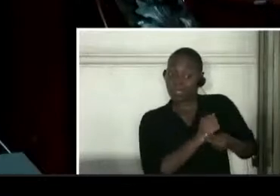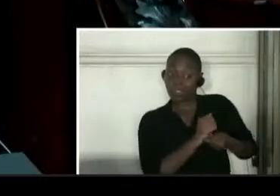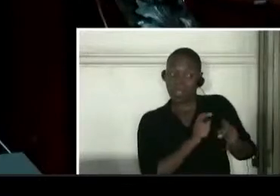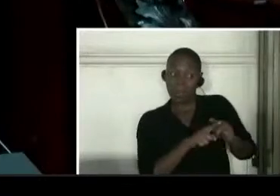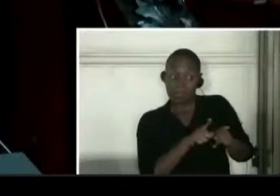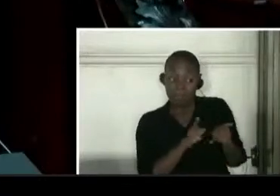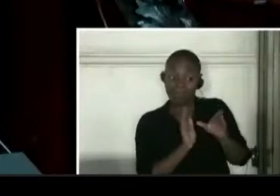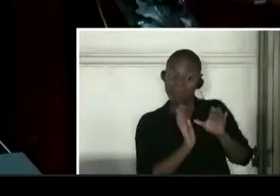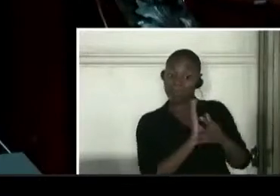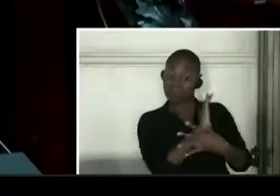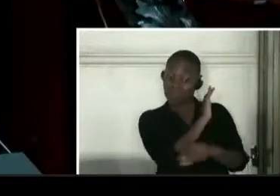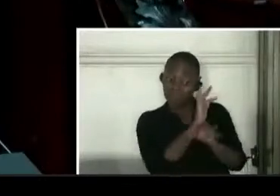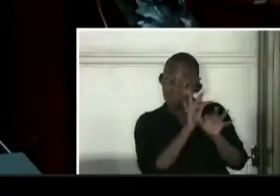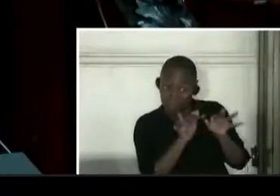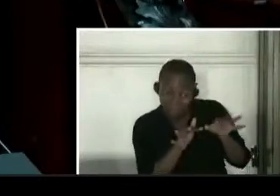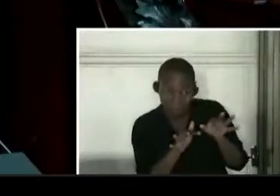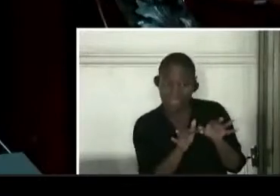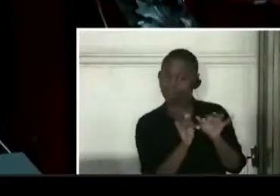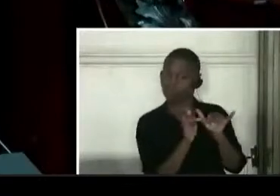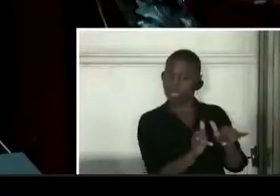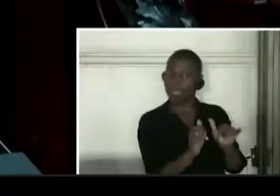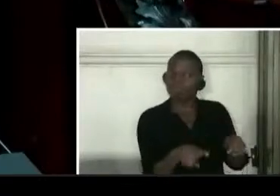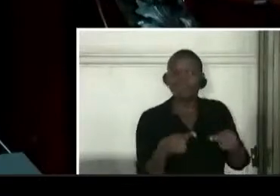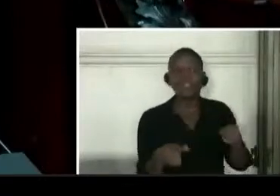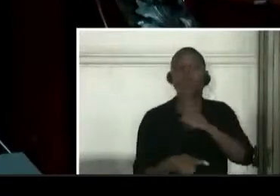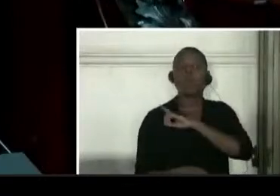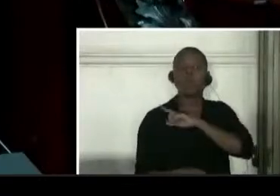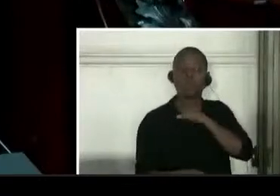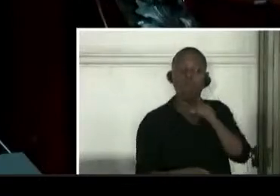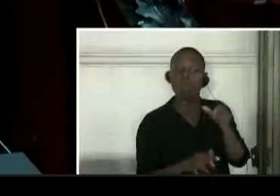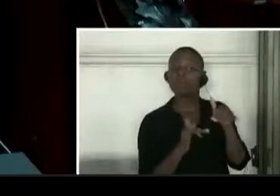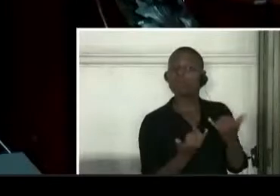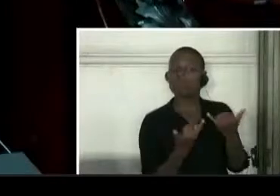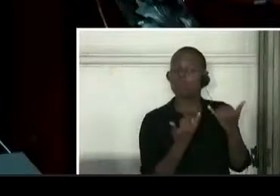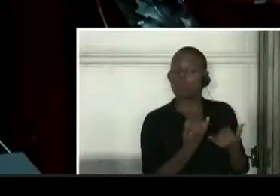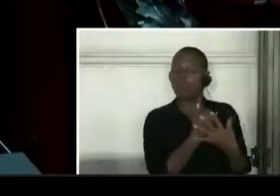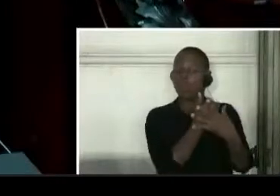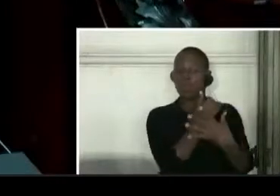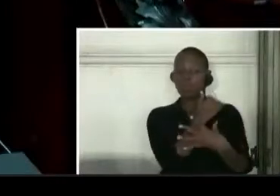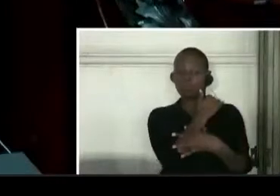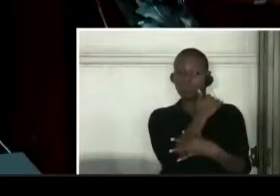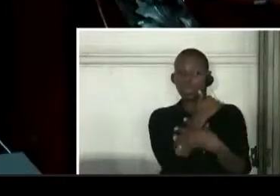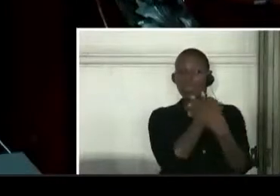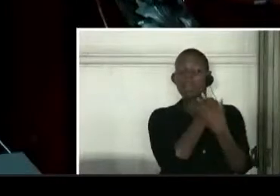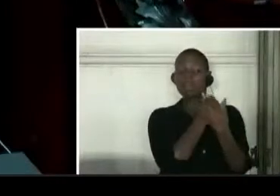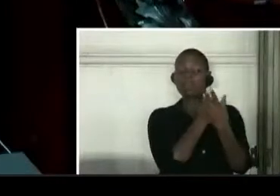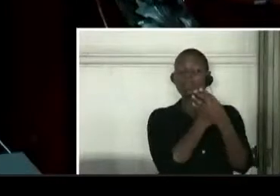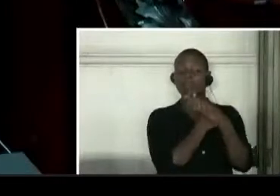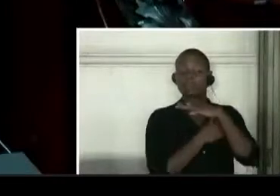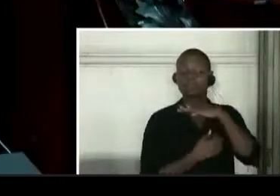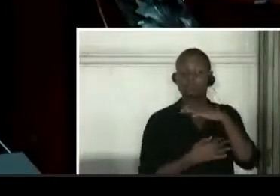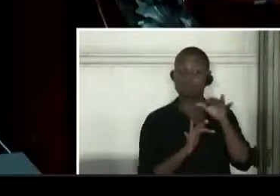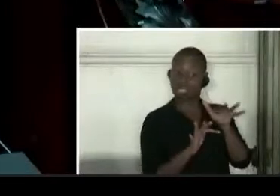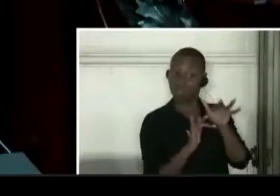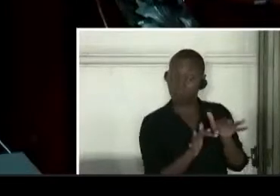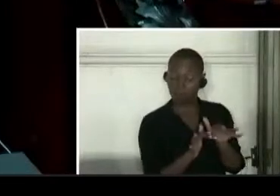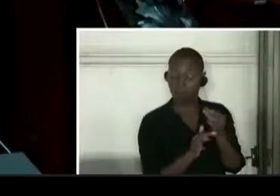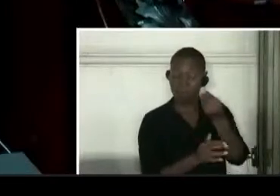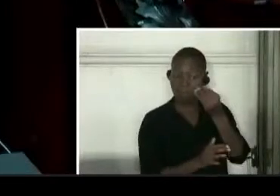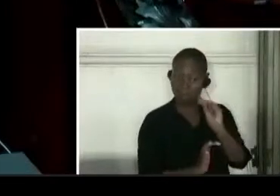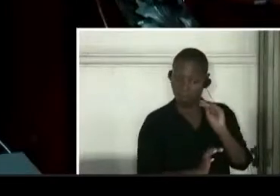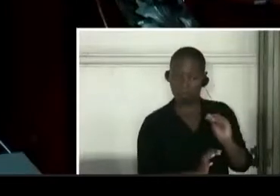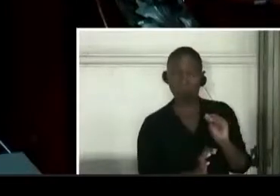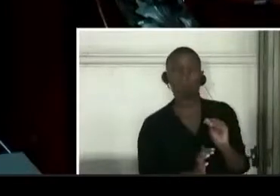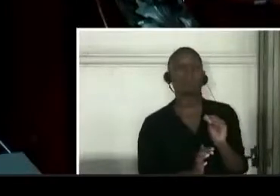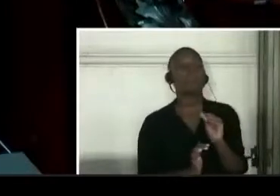the targets regarding this program as it contains in their APP. Honorable Chair, the ANC